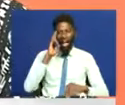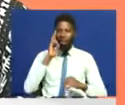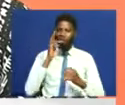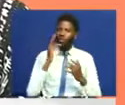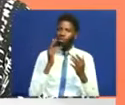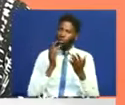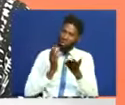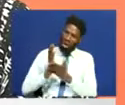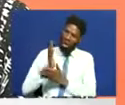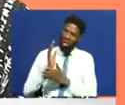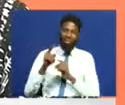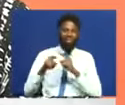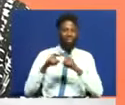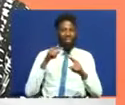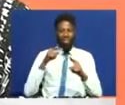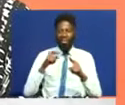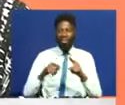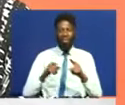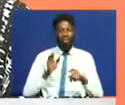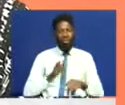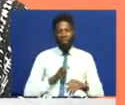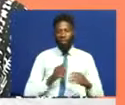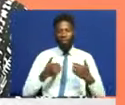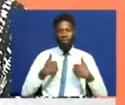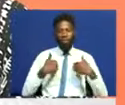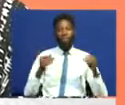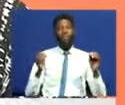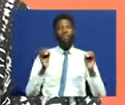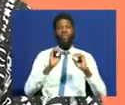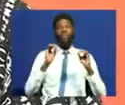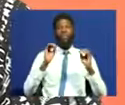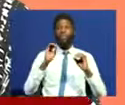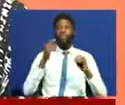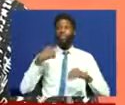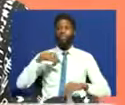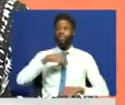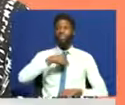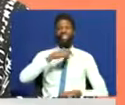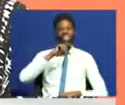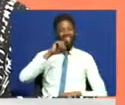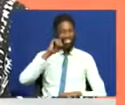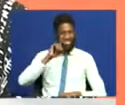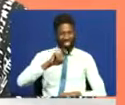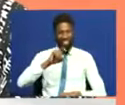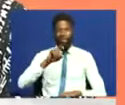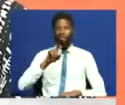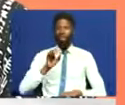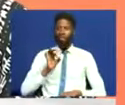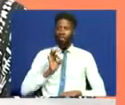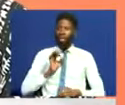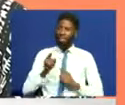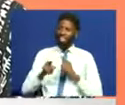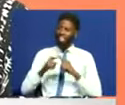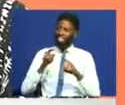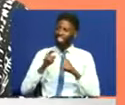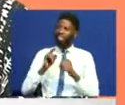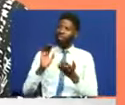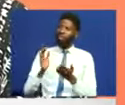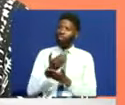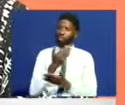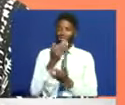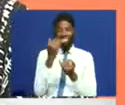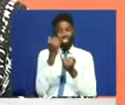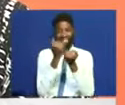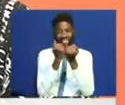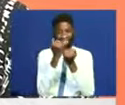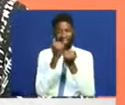justification for murder of women. So let us end femicide. We are totally shutting down Kenya on Saturday, and we